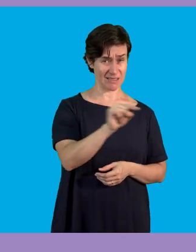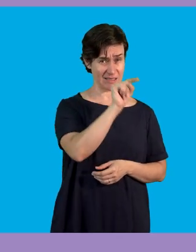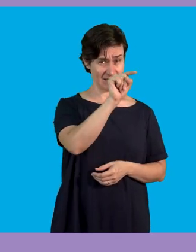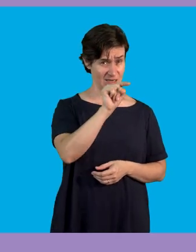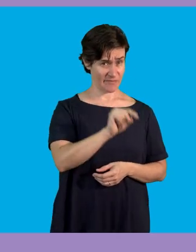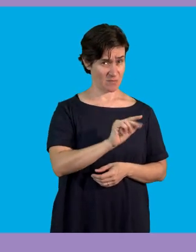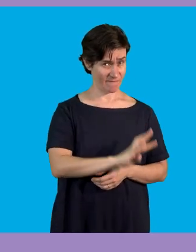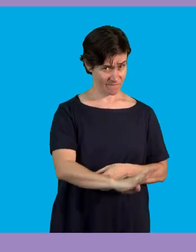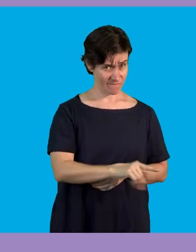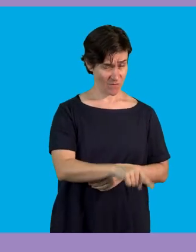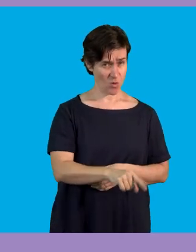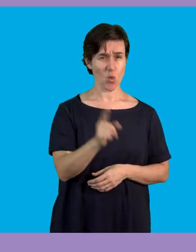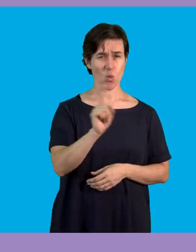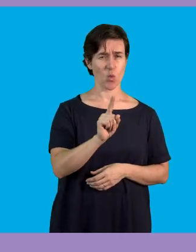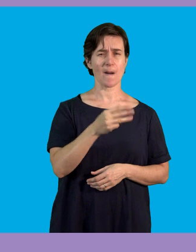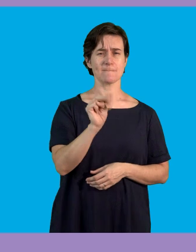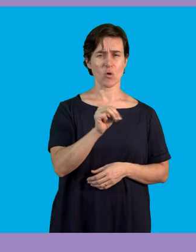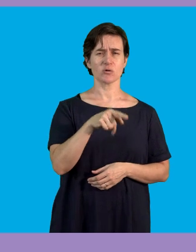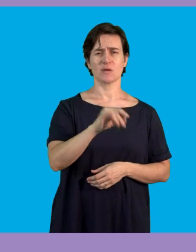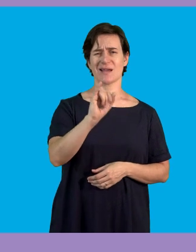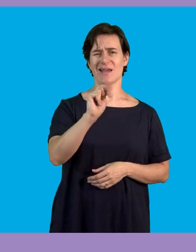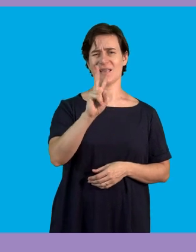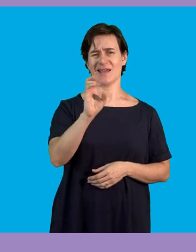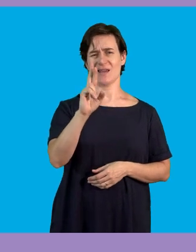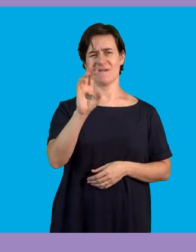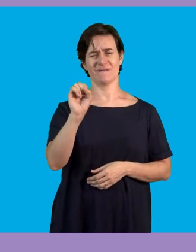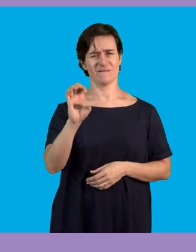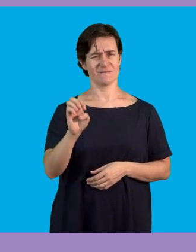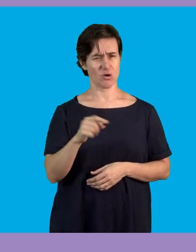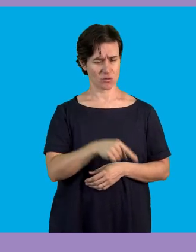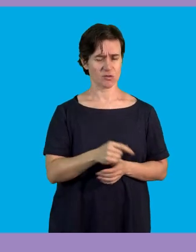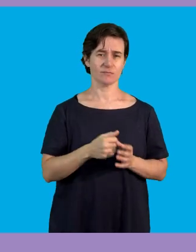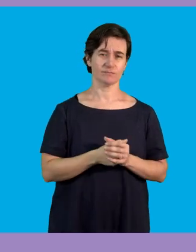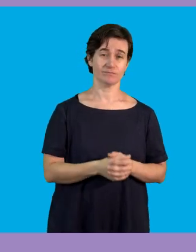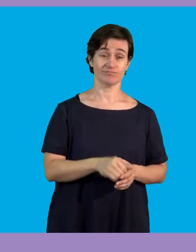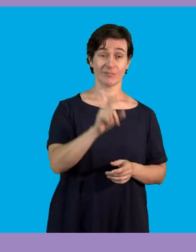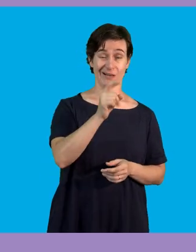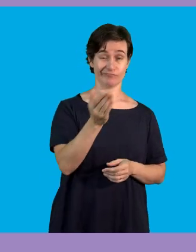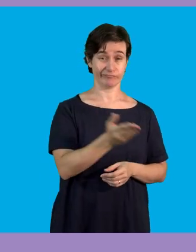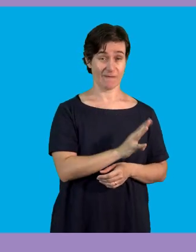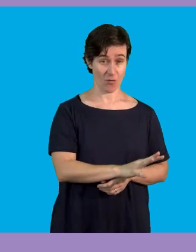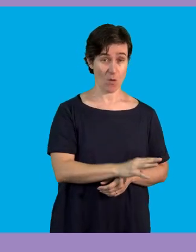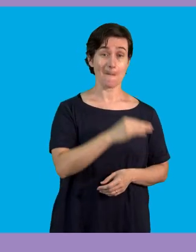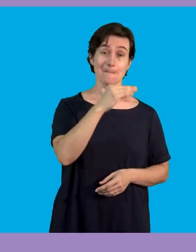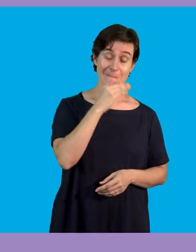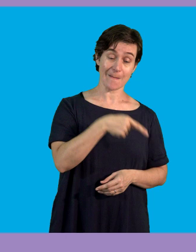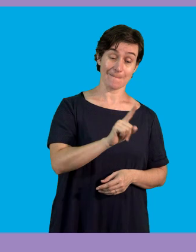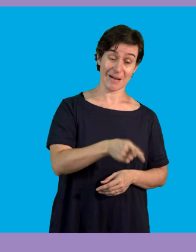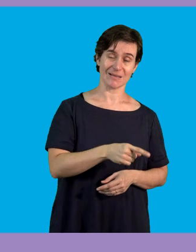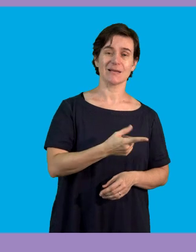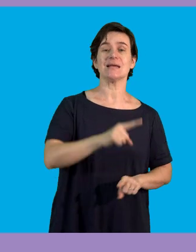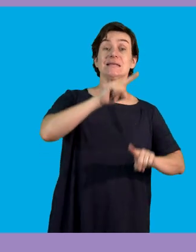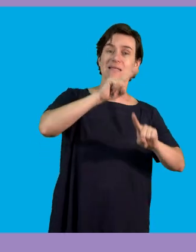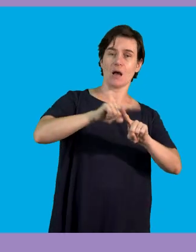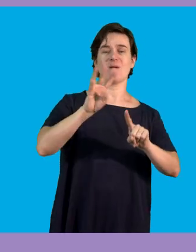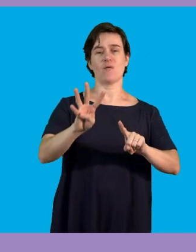the multiplicative inverse of 4, which is the denominator in this case. So x is divided by 4, so which means